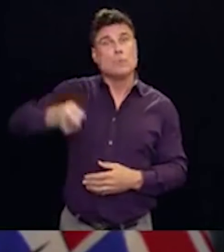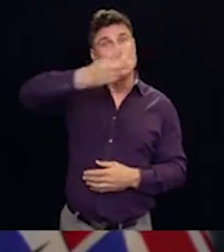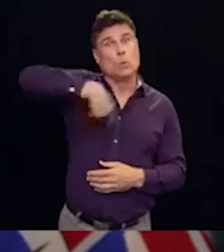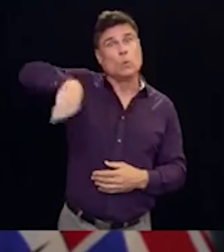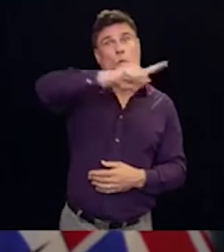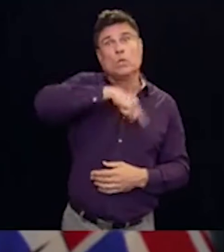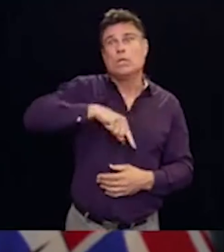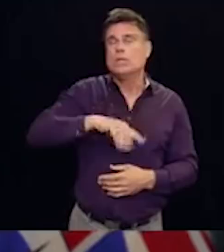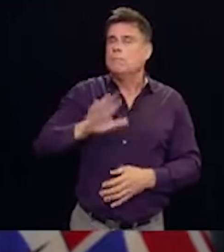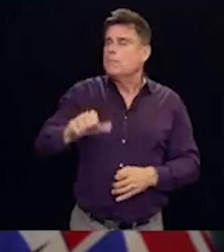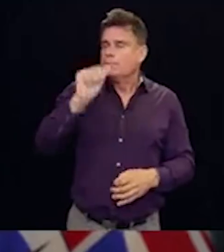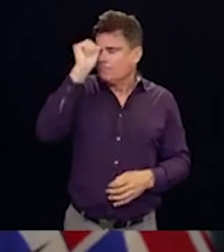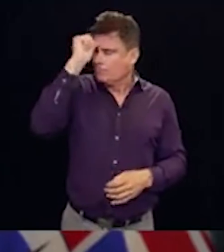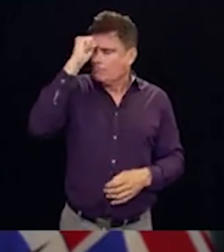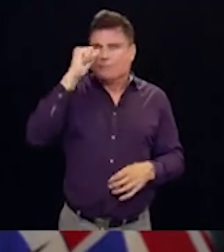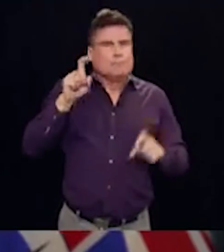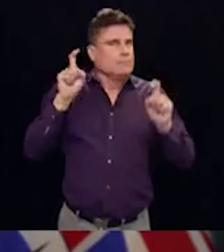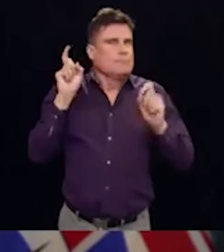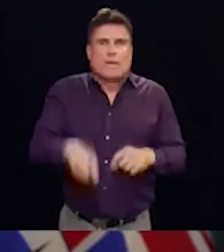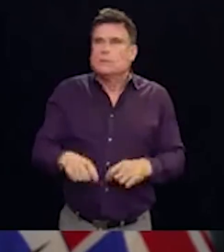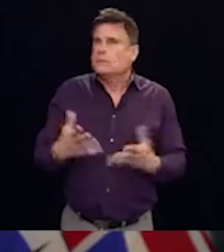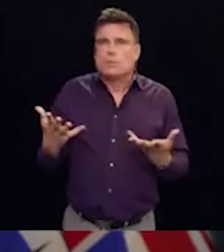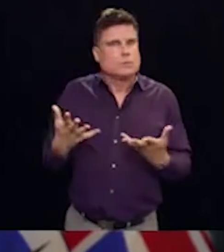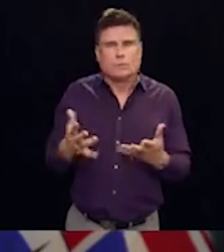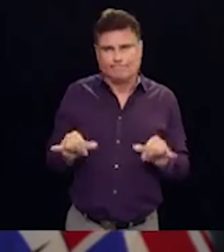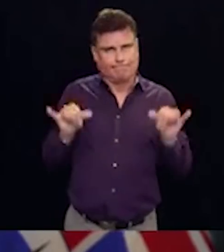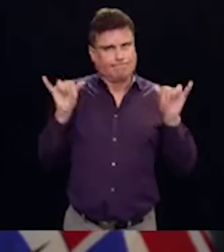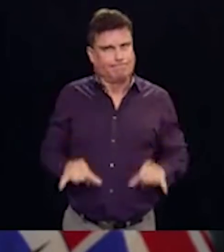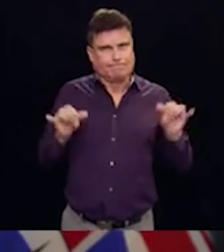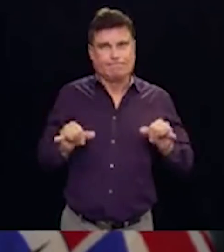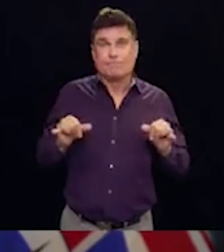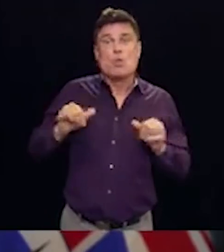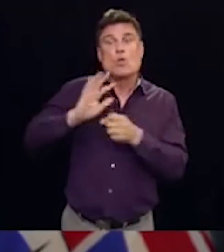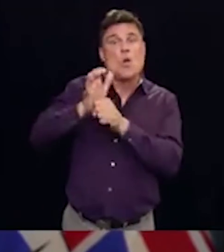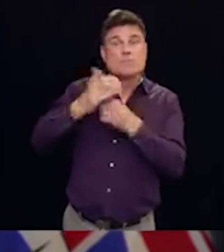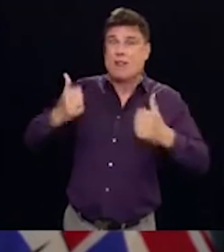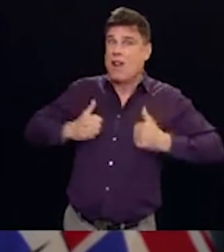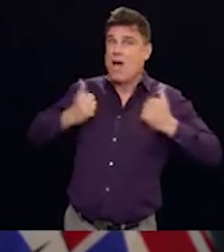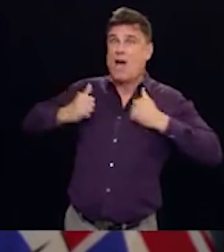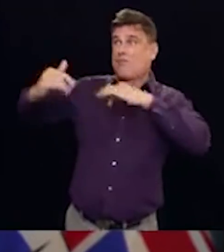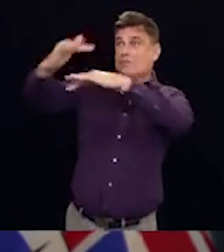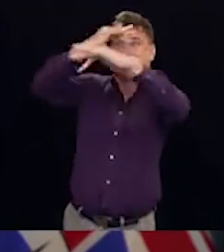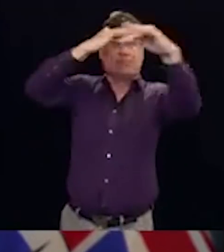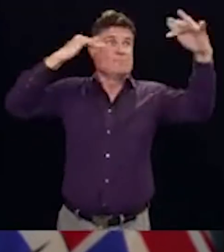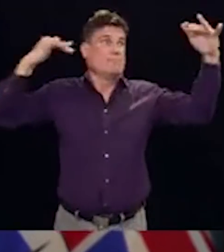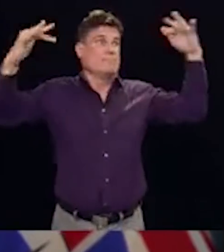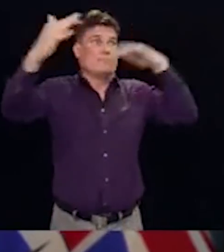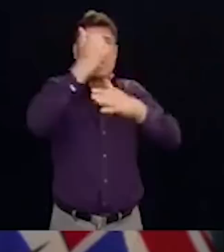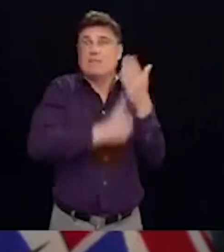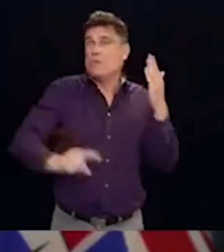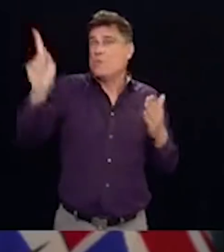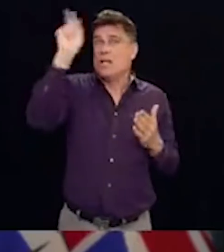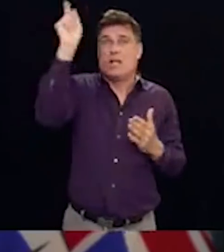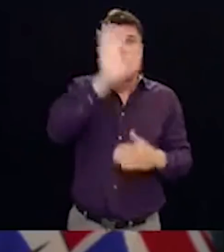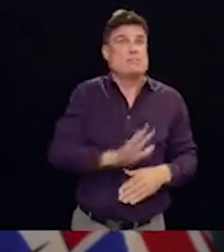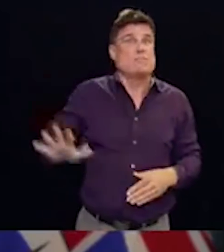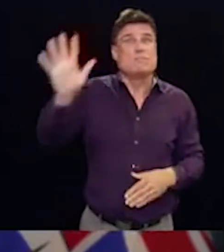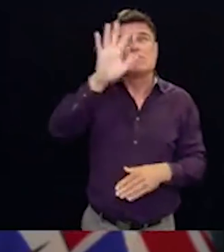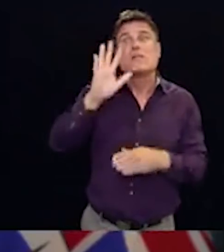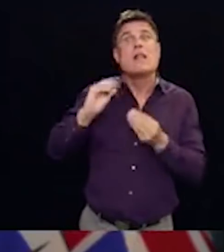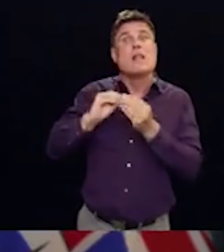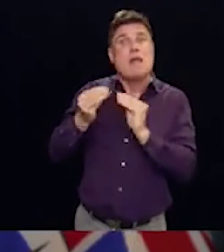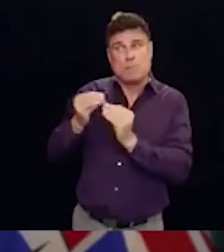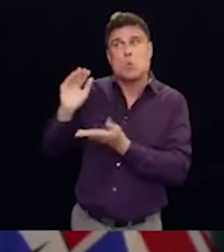for everyone. Even though our new cases are low, we need to keep it there. As we gradually